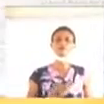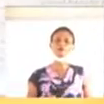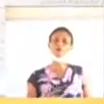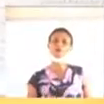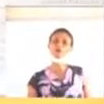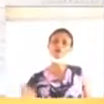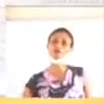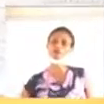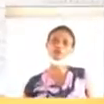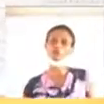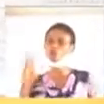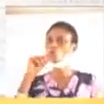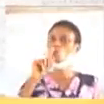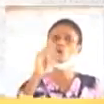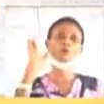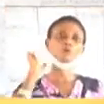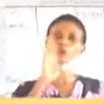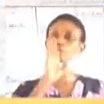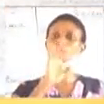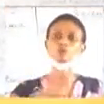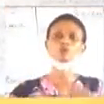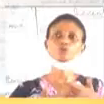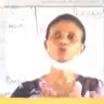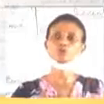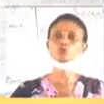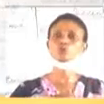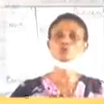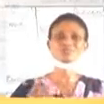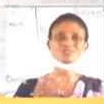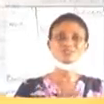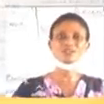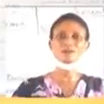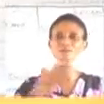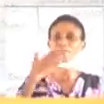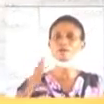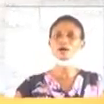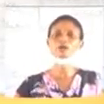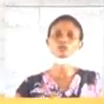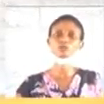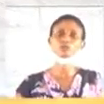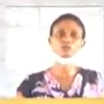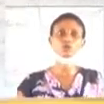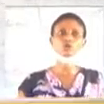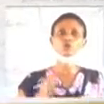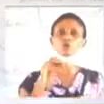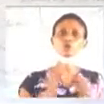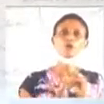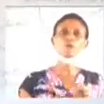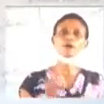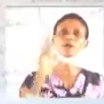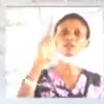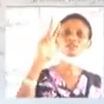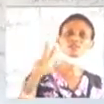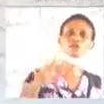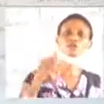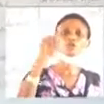their responsibility. Another preventive measure is that proper family upbringing